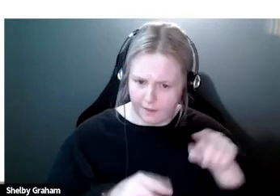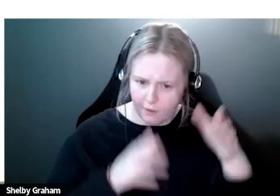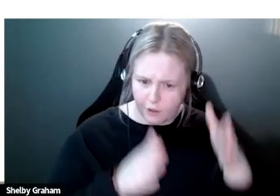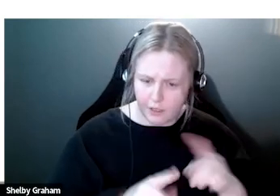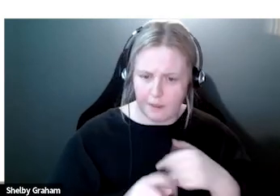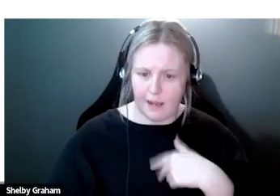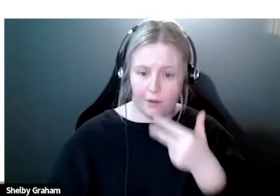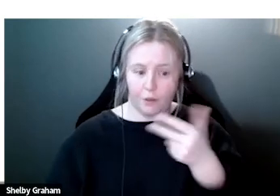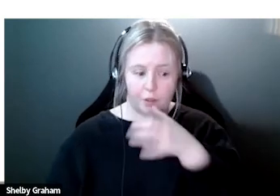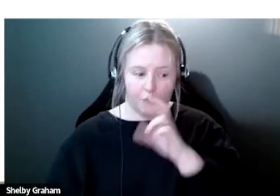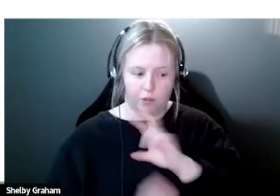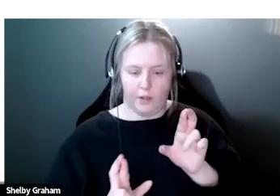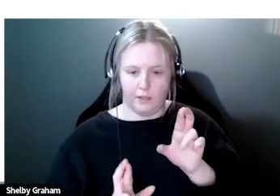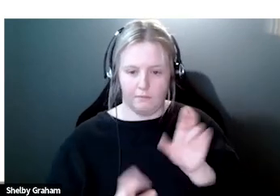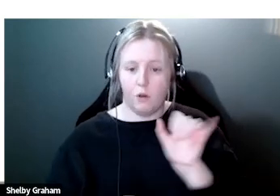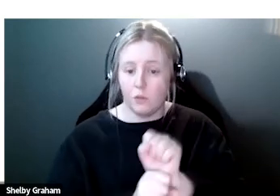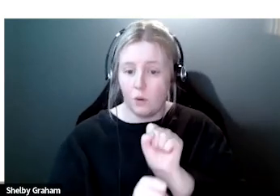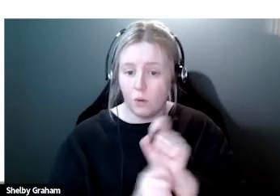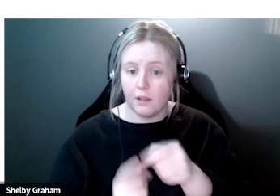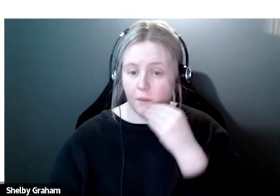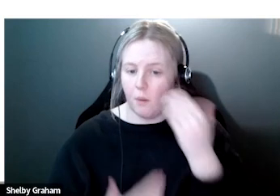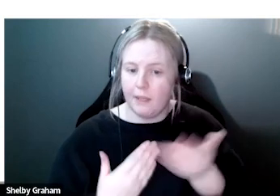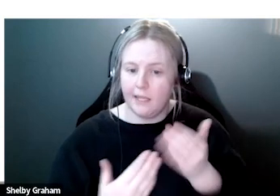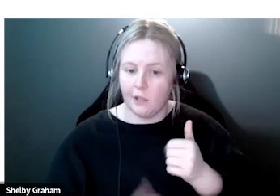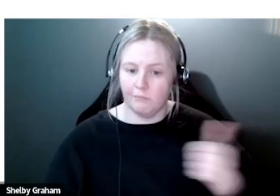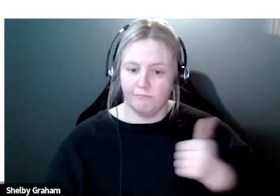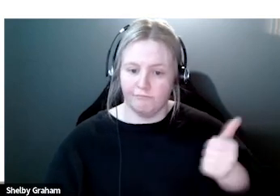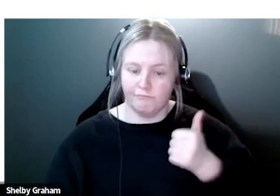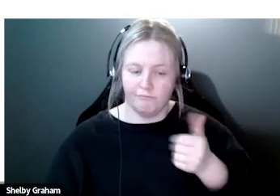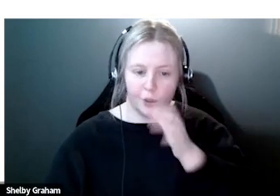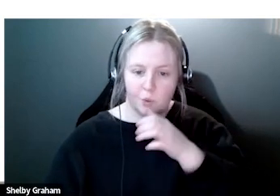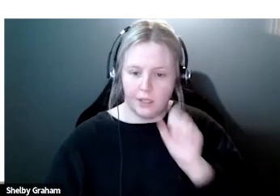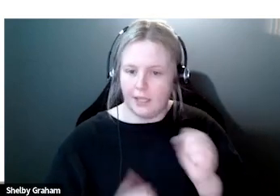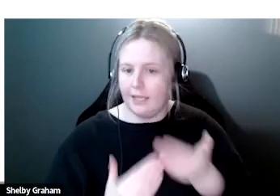drinks is super important. And working from home, it's easier to get all the drinks. So it works out great for